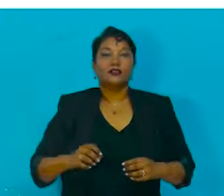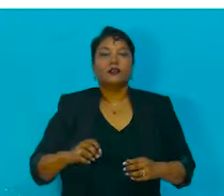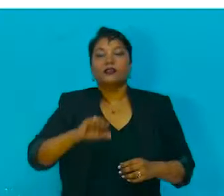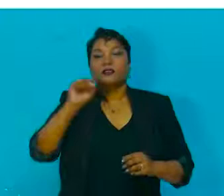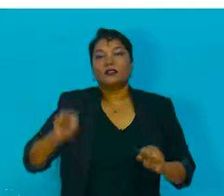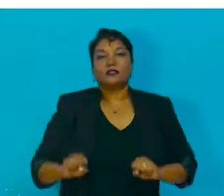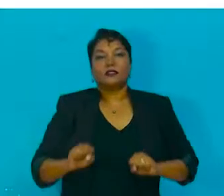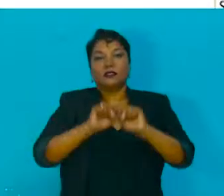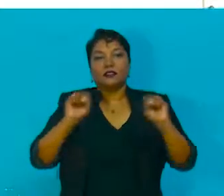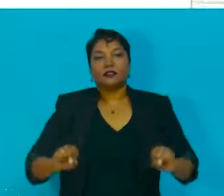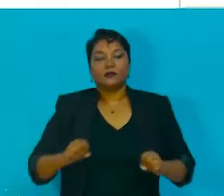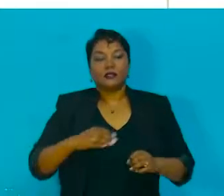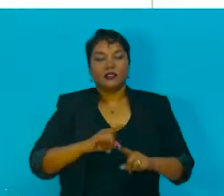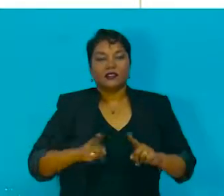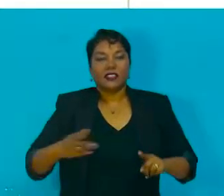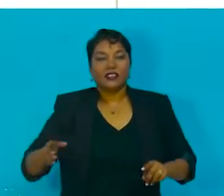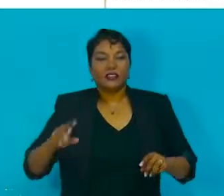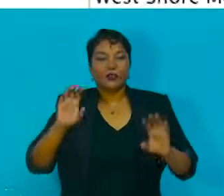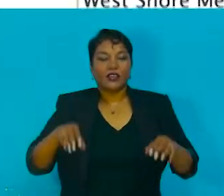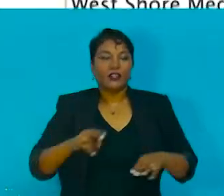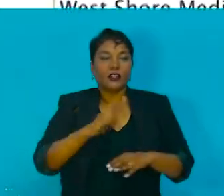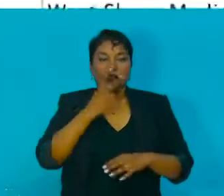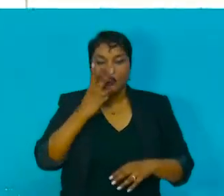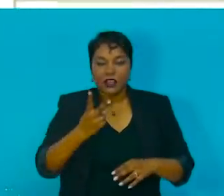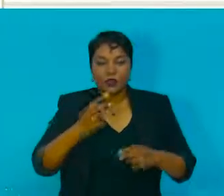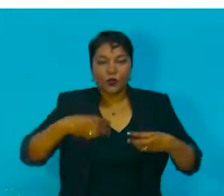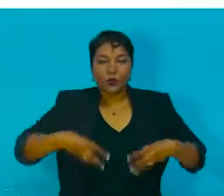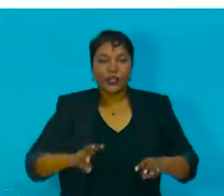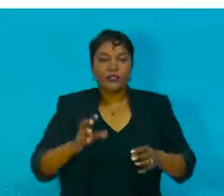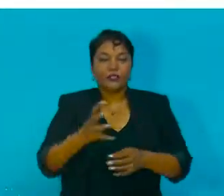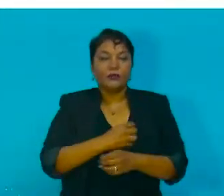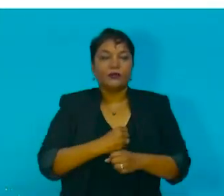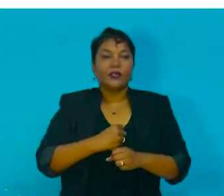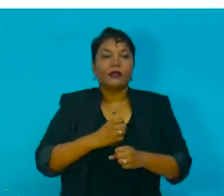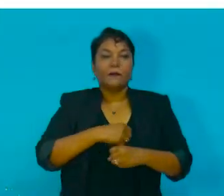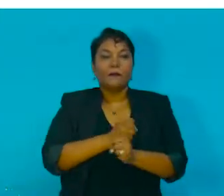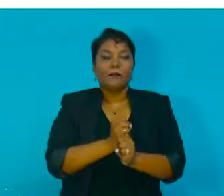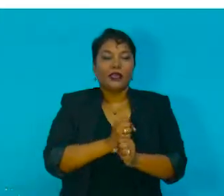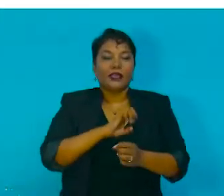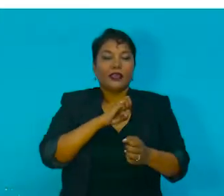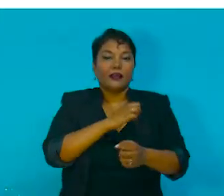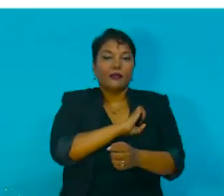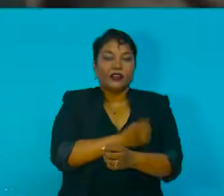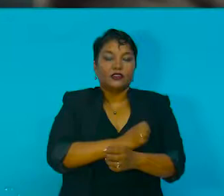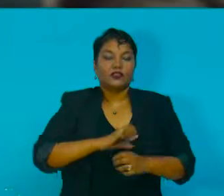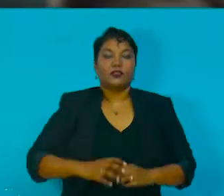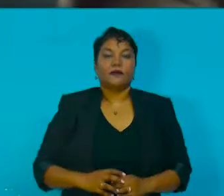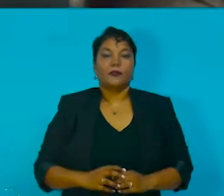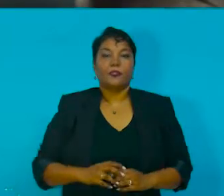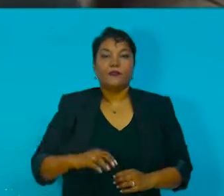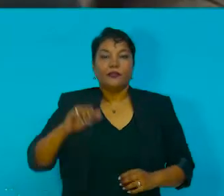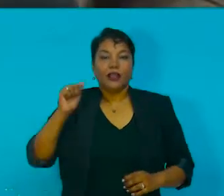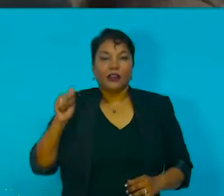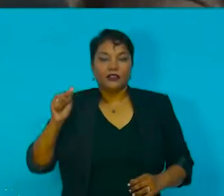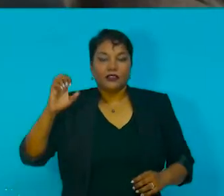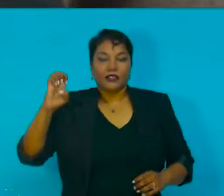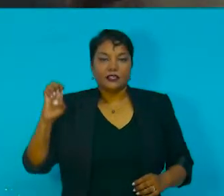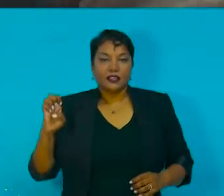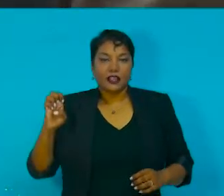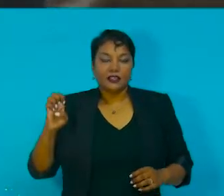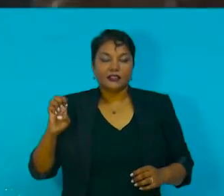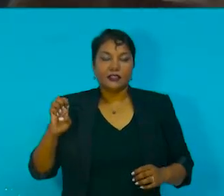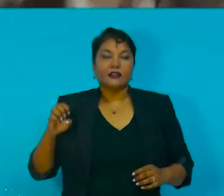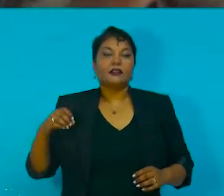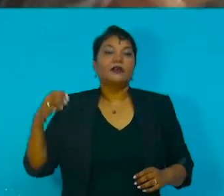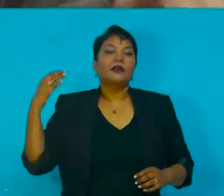systems, all of which are done locally and regionally through companies like Energy Dynamics Limited. Mr. Andre Escalante,